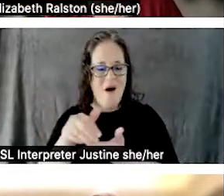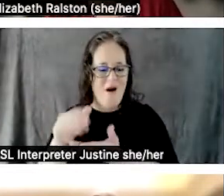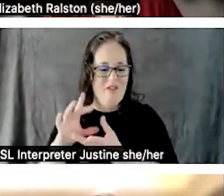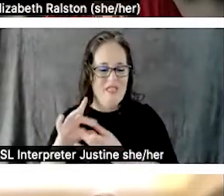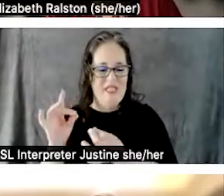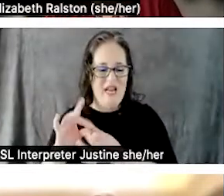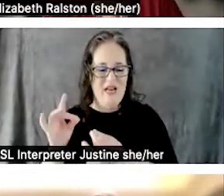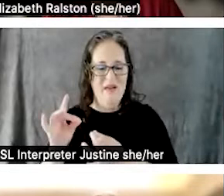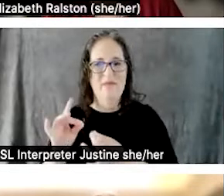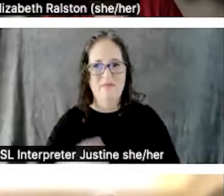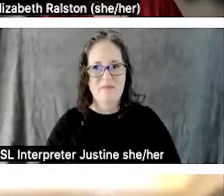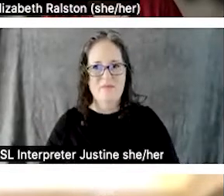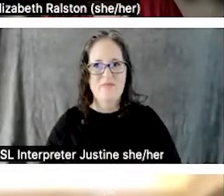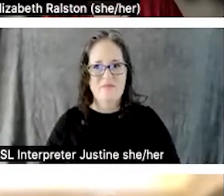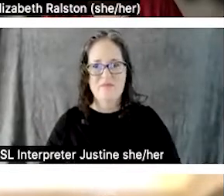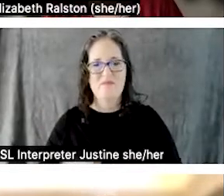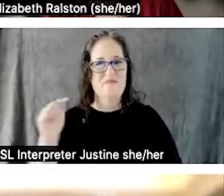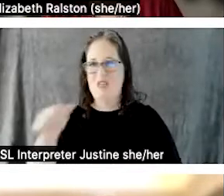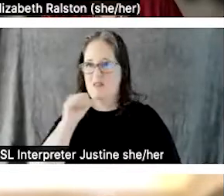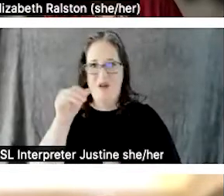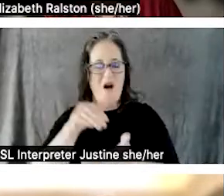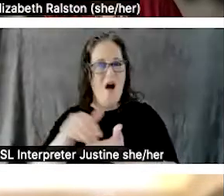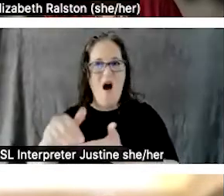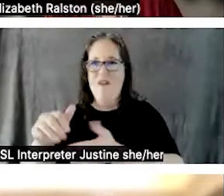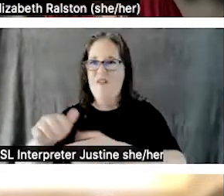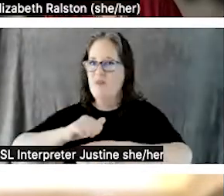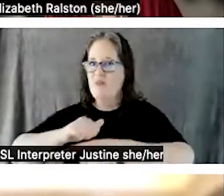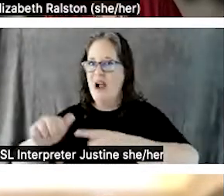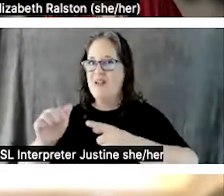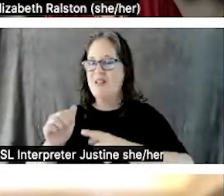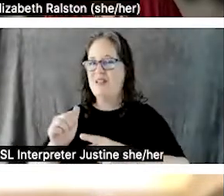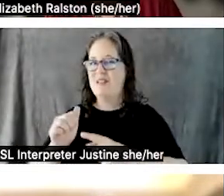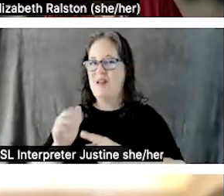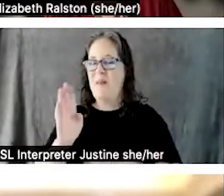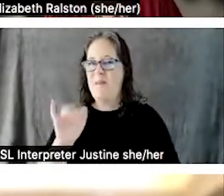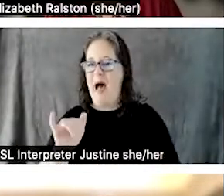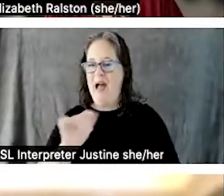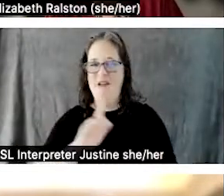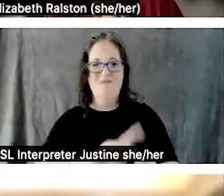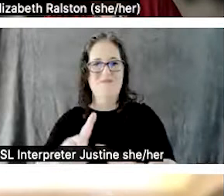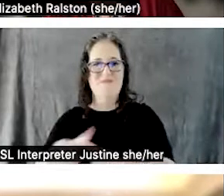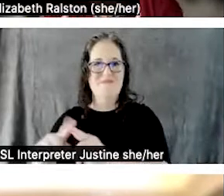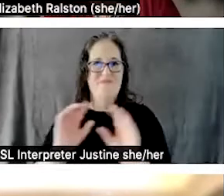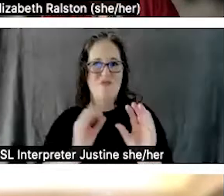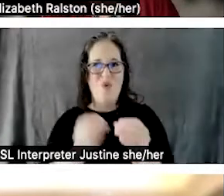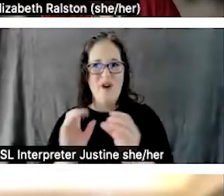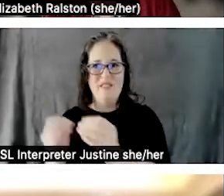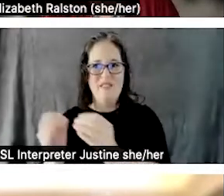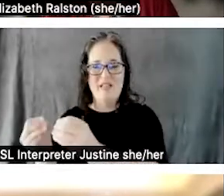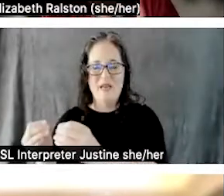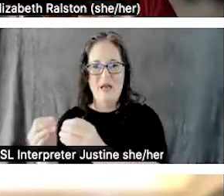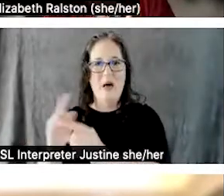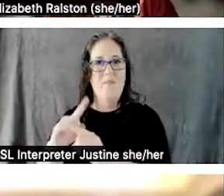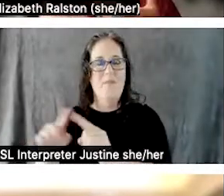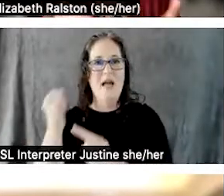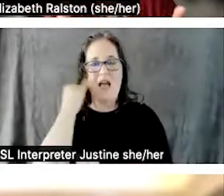organizations or practiced by organizations. I'm really thinking about putting yourself in someone else's shoes